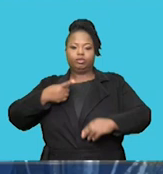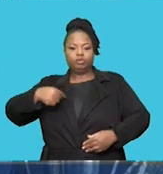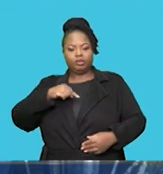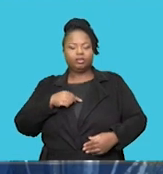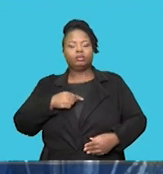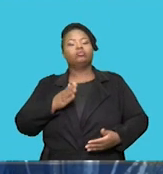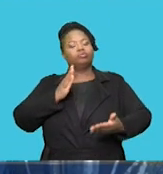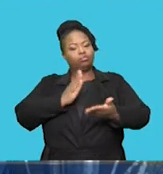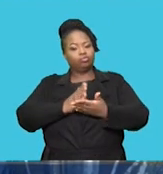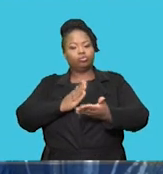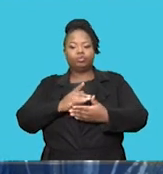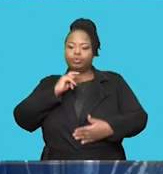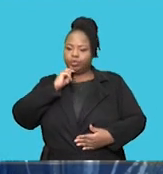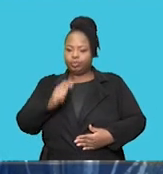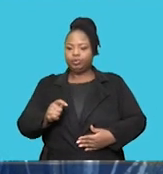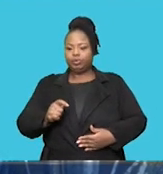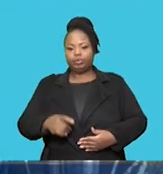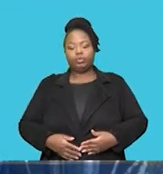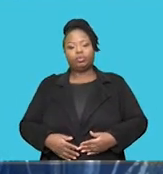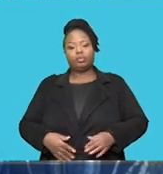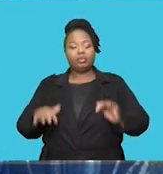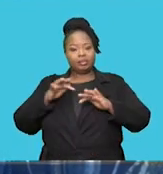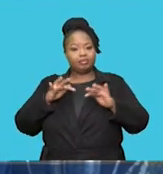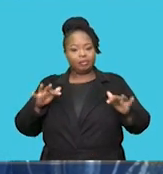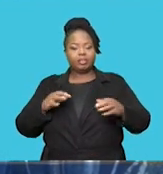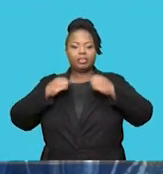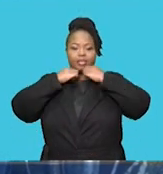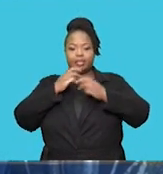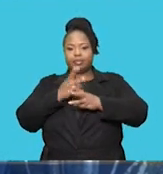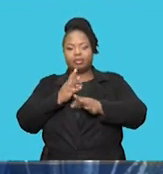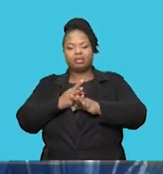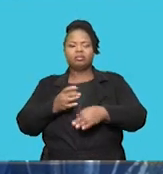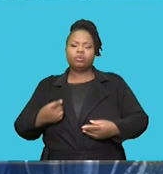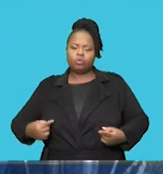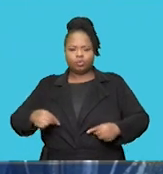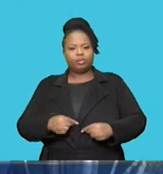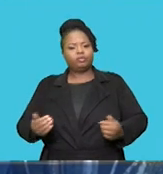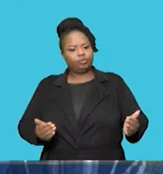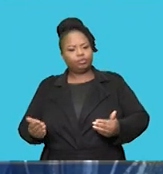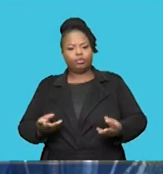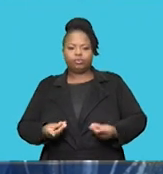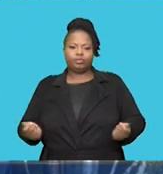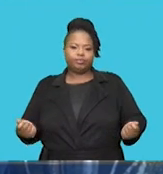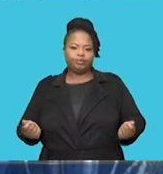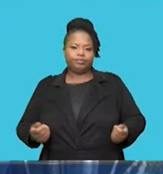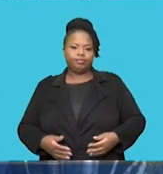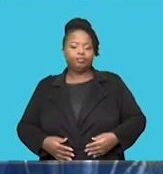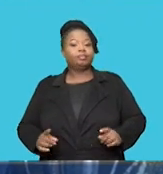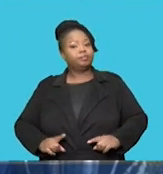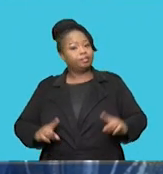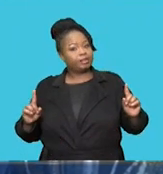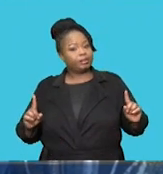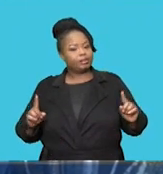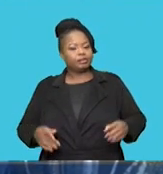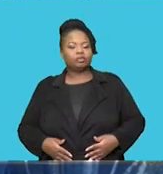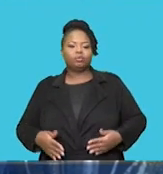I can assure you and the public and our parents that we handle all issues. But we